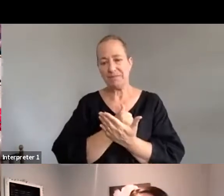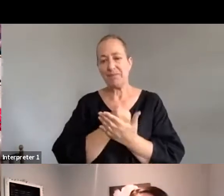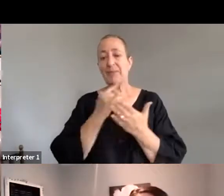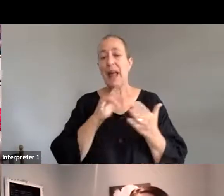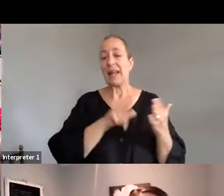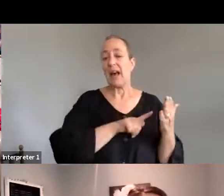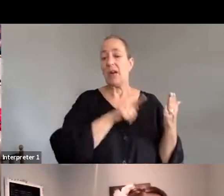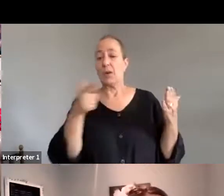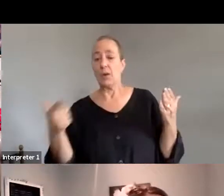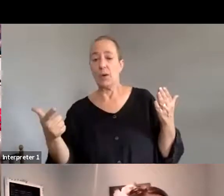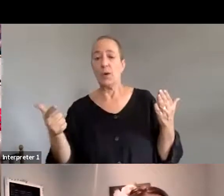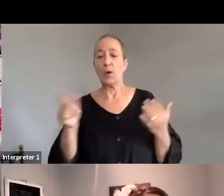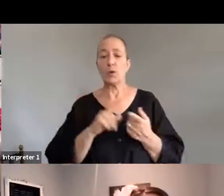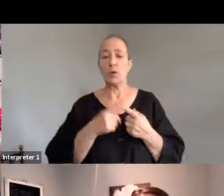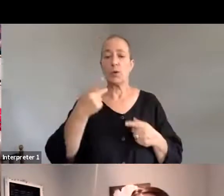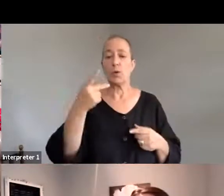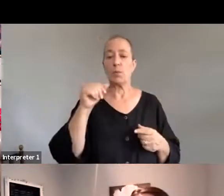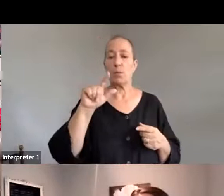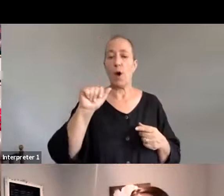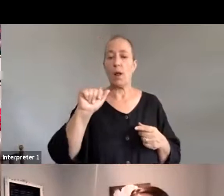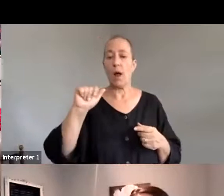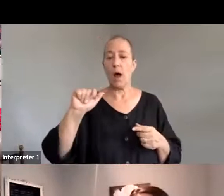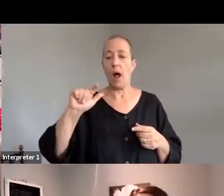Paula Lee so that she can give her closing remarks.